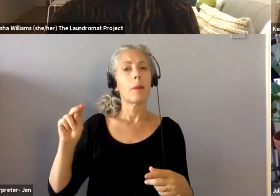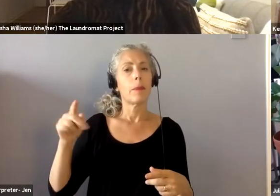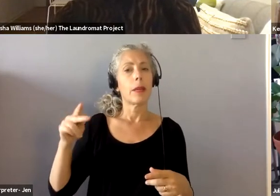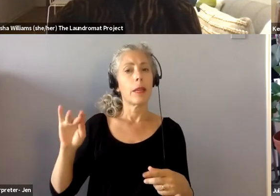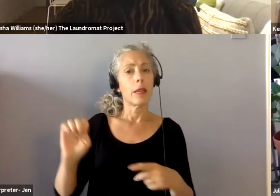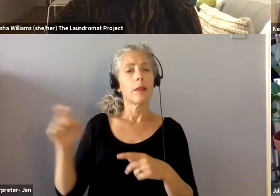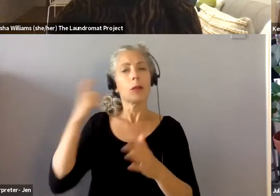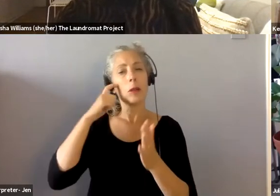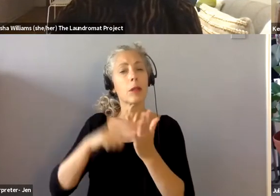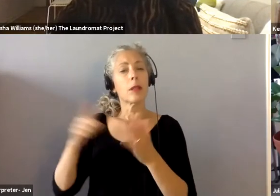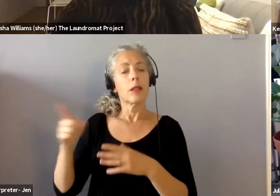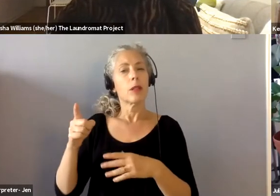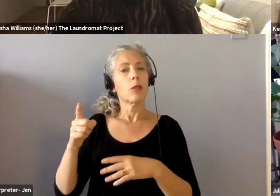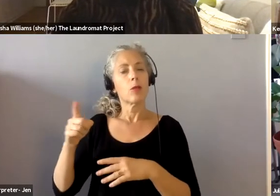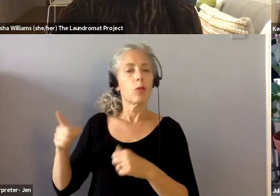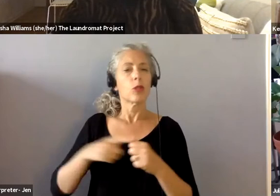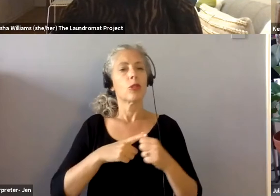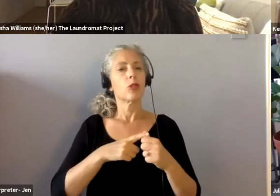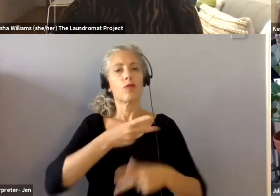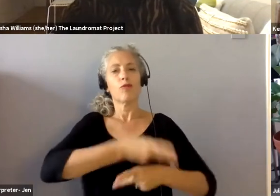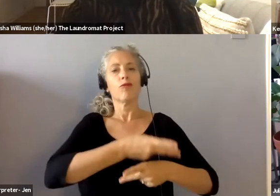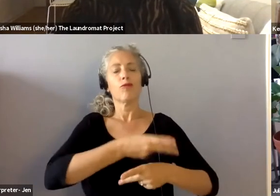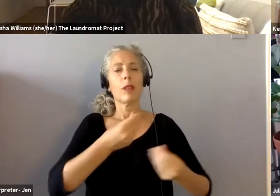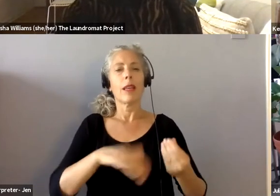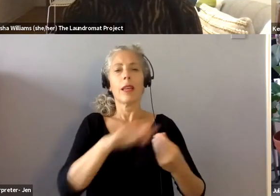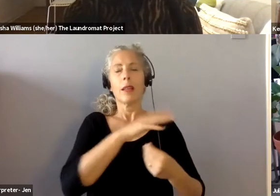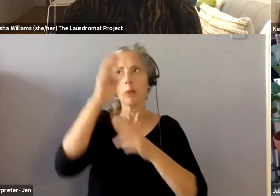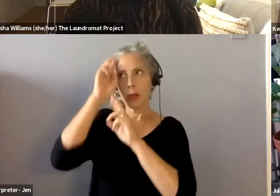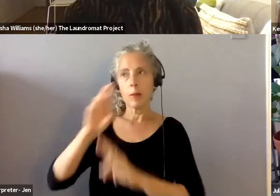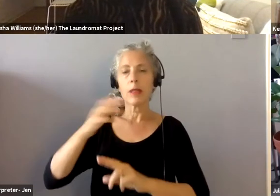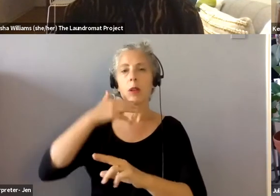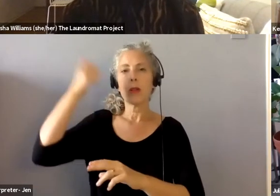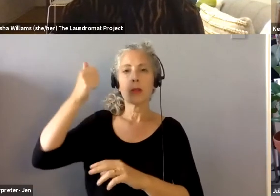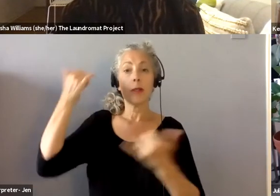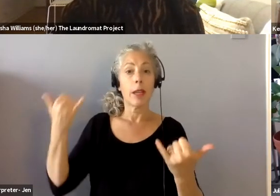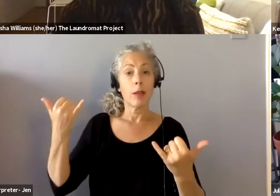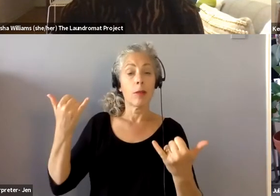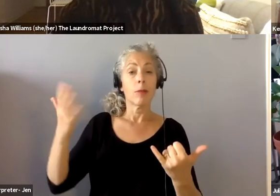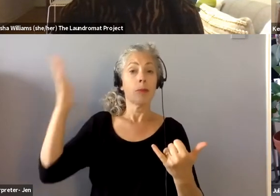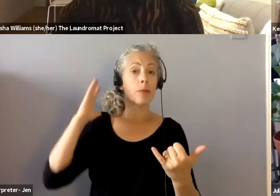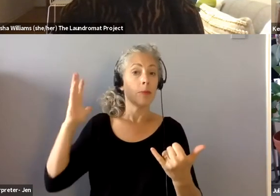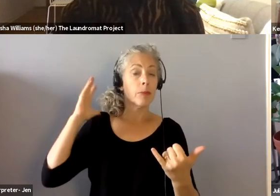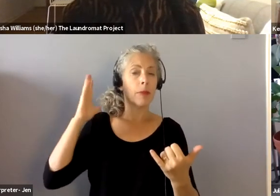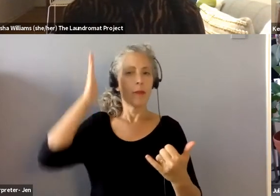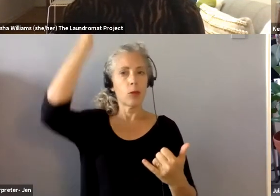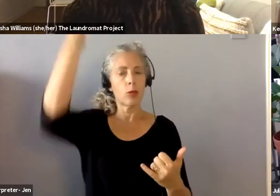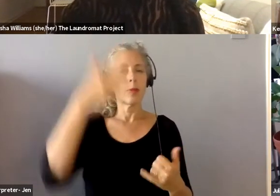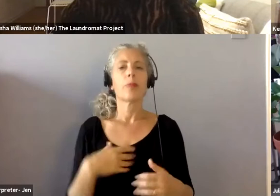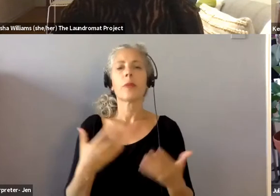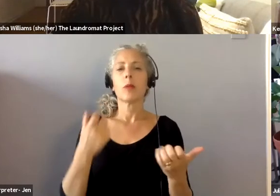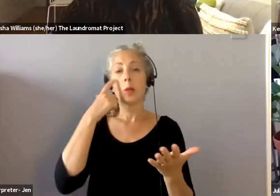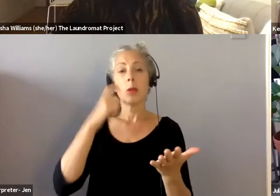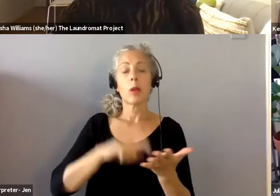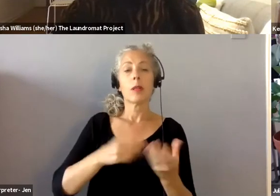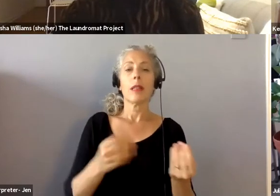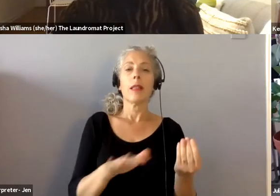as the original stewards of this land and pay respects to their elders, past, present, and future. I invite you to join me in acknowledging the histories of the